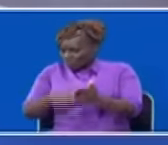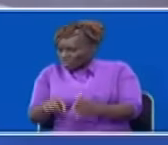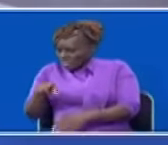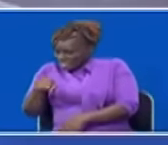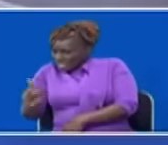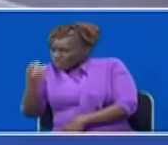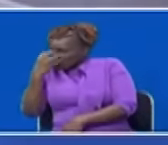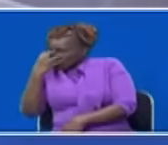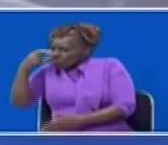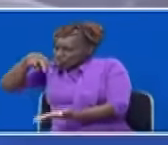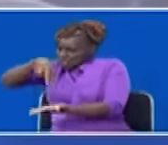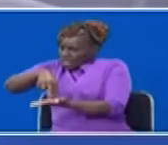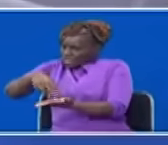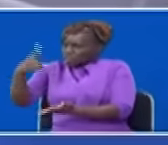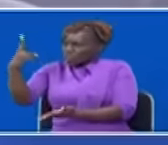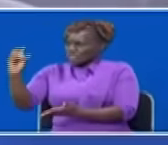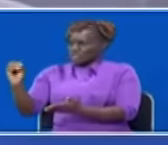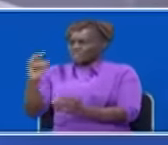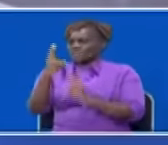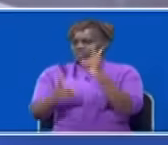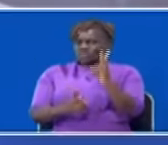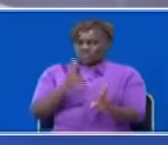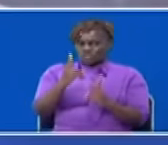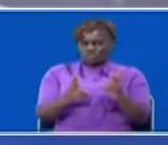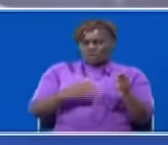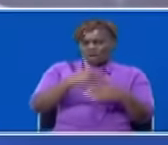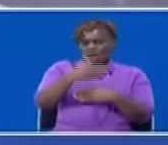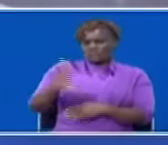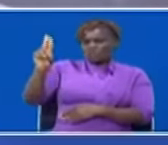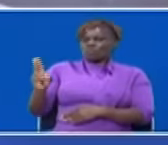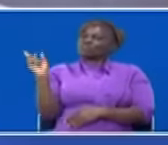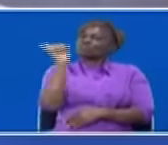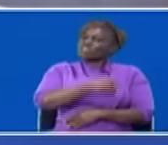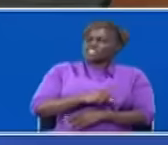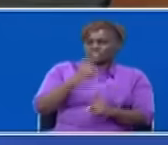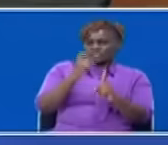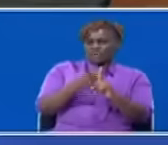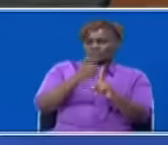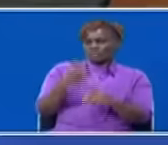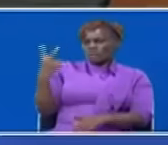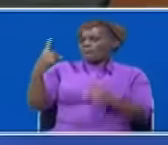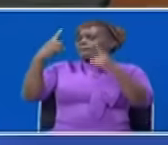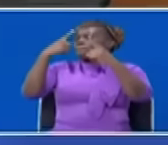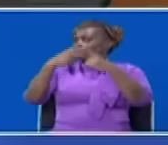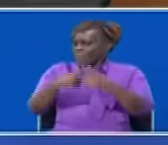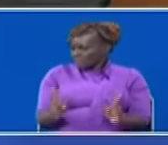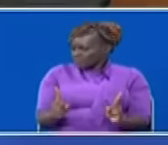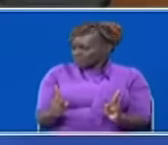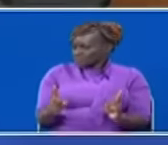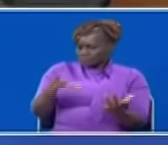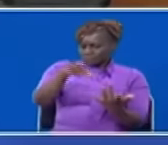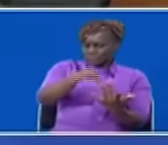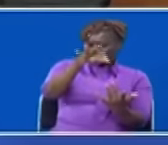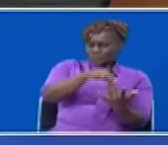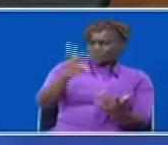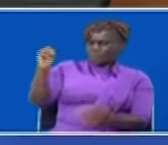will seek the presidency and the coalition will support him after Uhuru completes his two terms. But now, nominated Senator